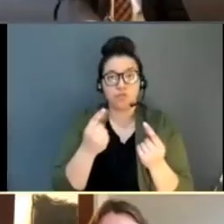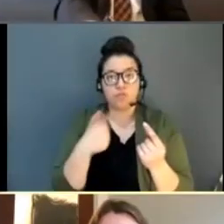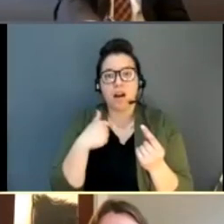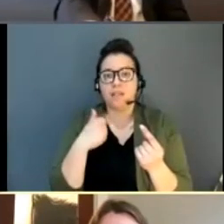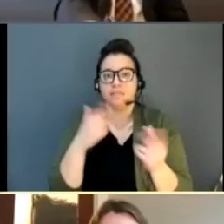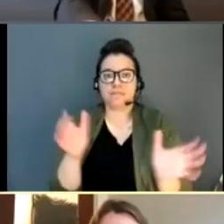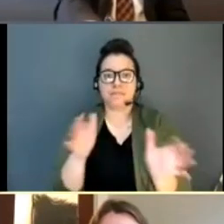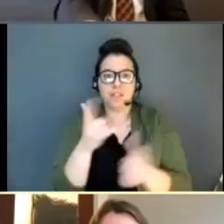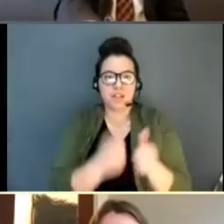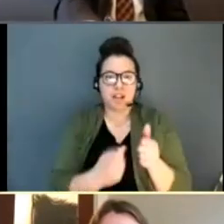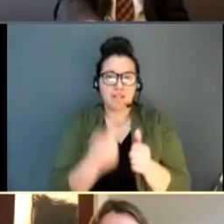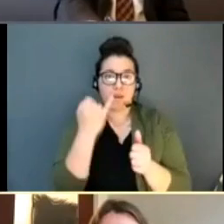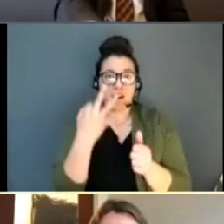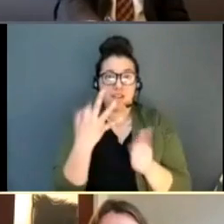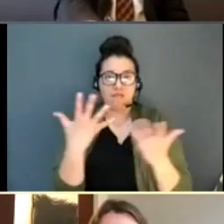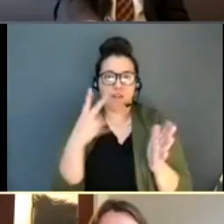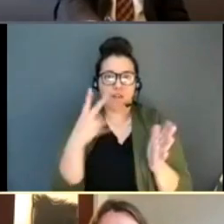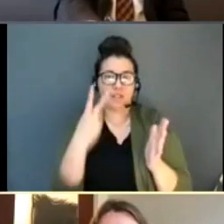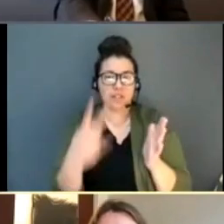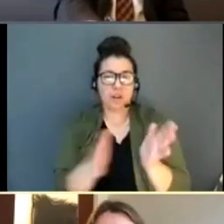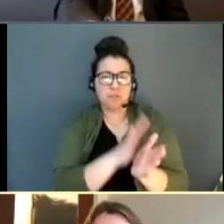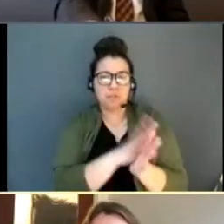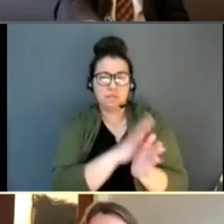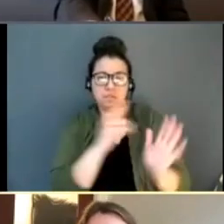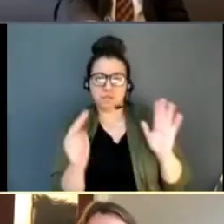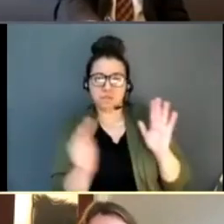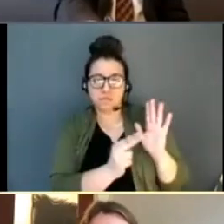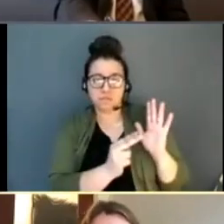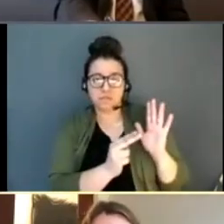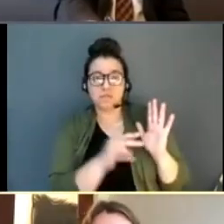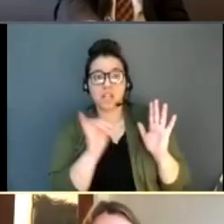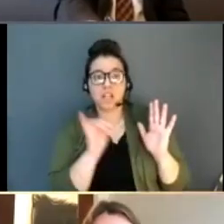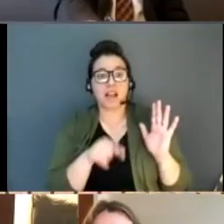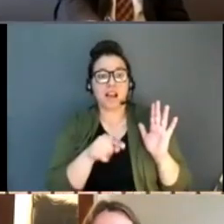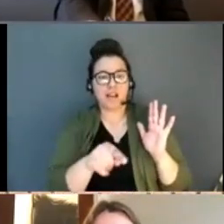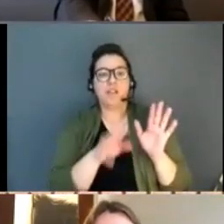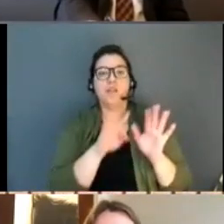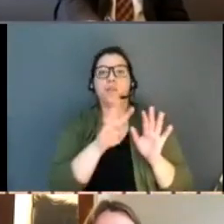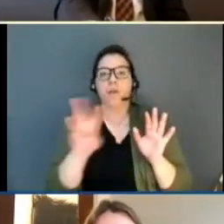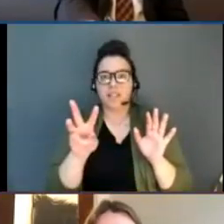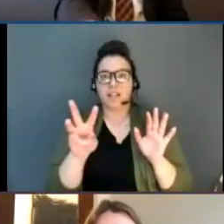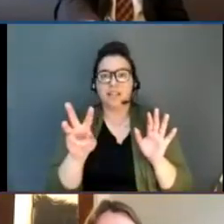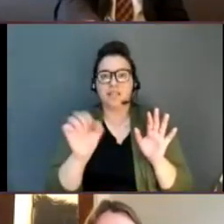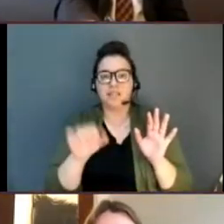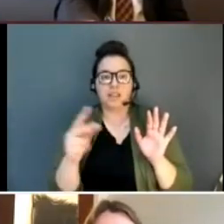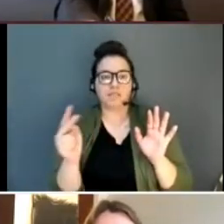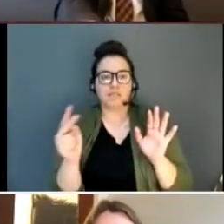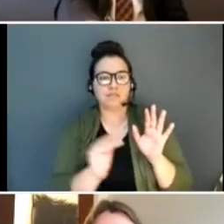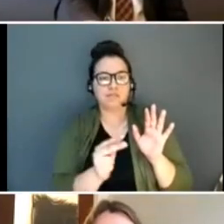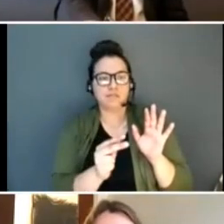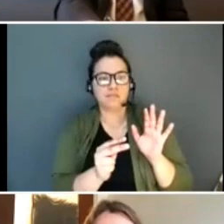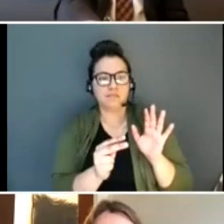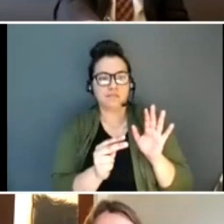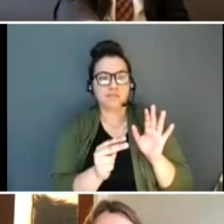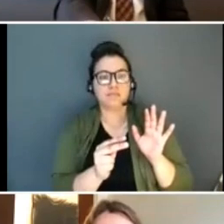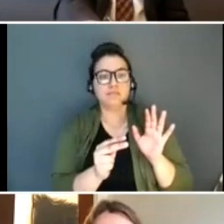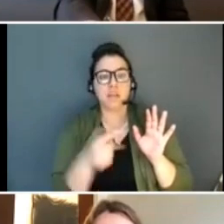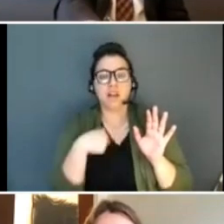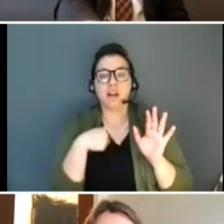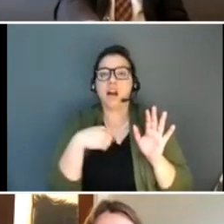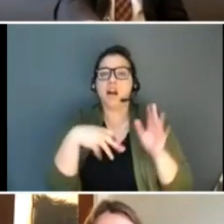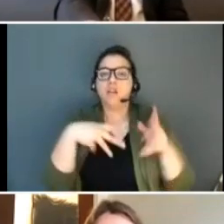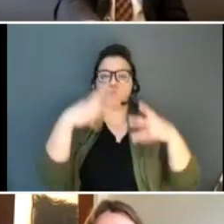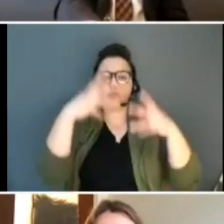our worksheet ahead of time, is I sent you to the law firm's website. And all I did was I just scrolled a little bit, and I'm learning about